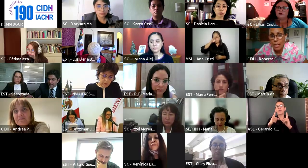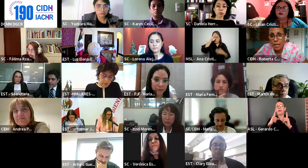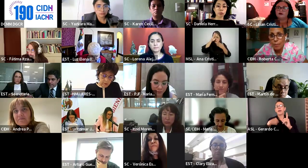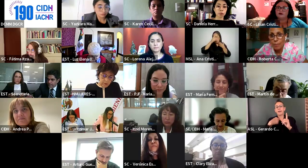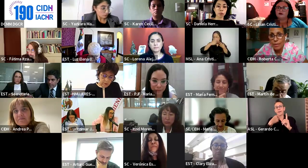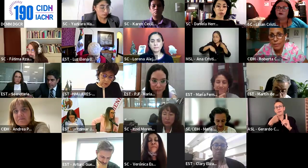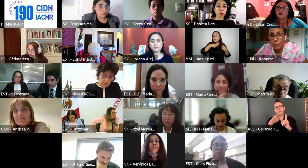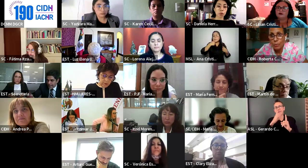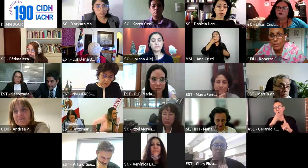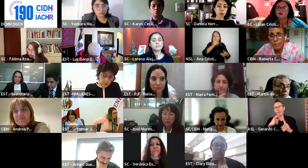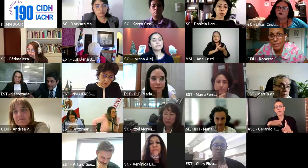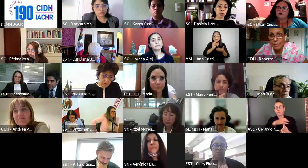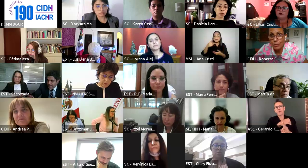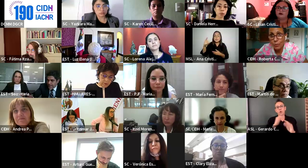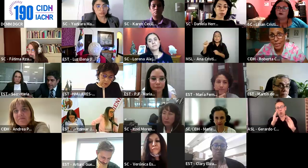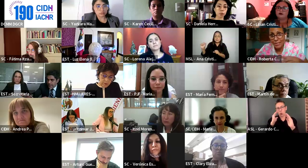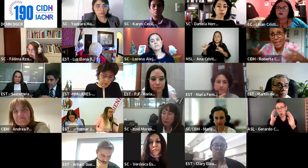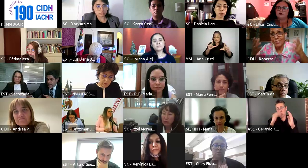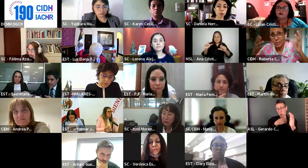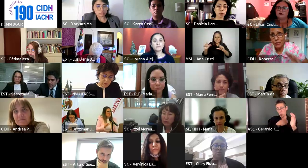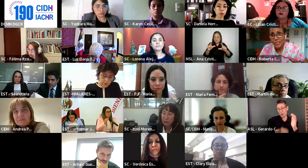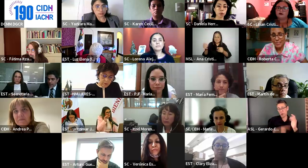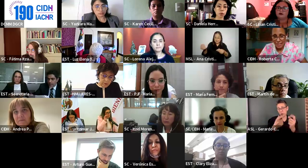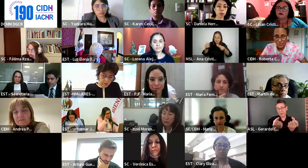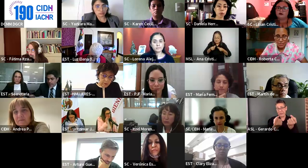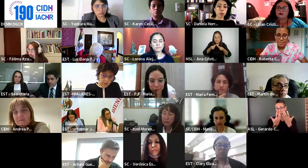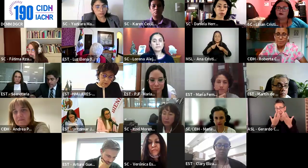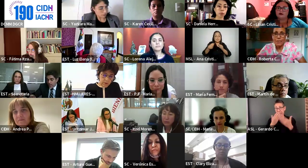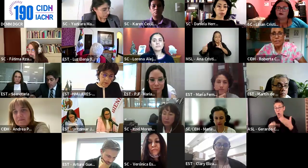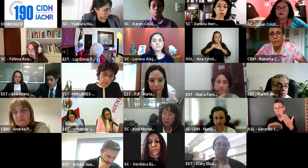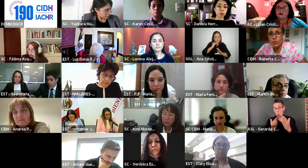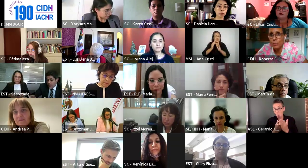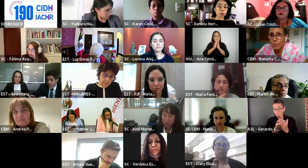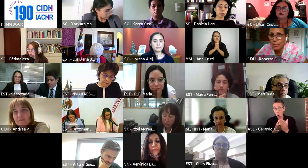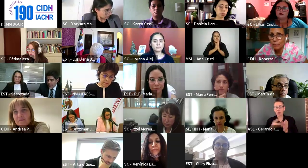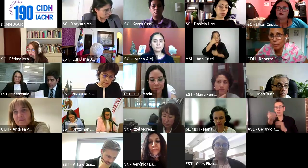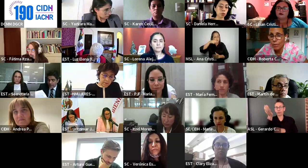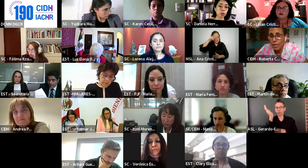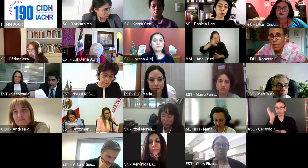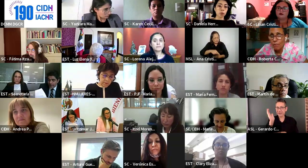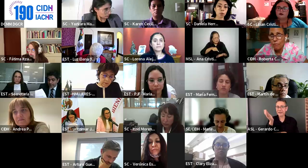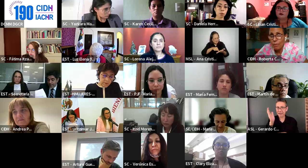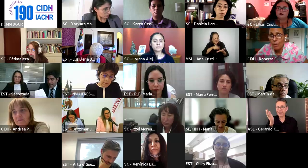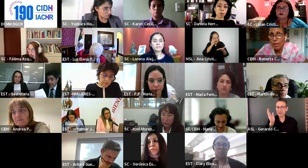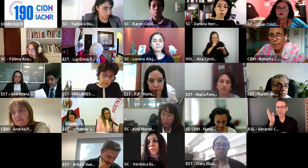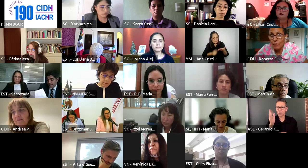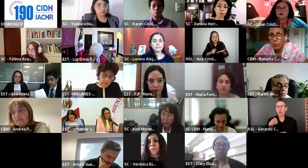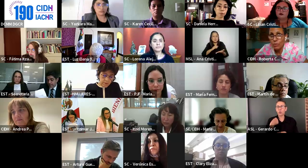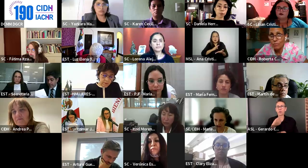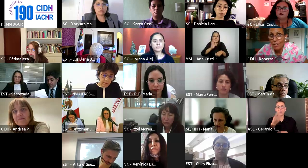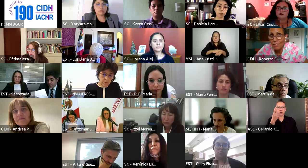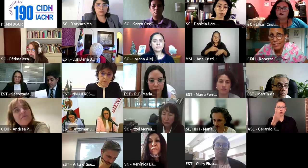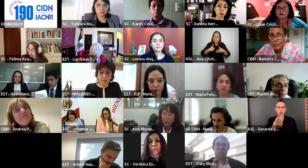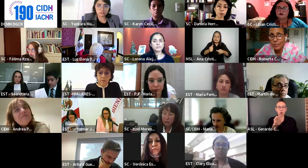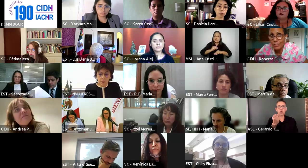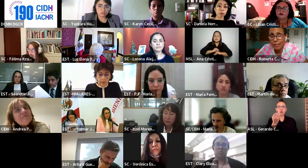presentations that were given here so that we can actually read it and digest it. But I think the jurisprudence from Mexico